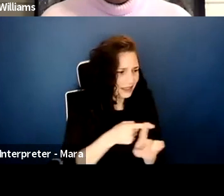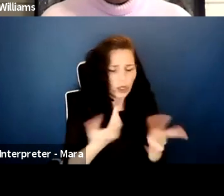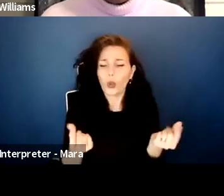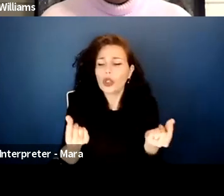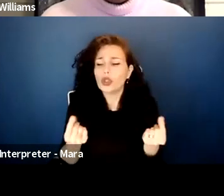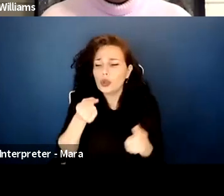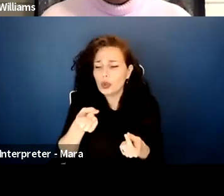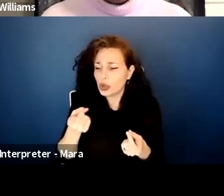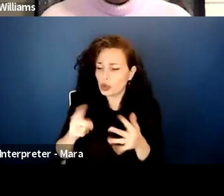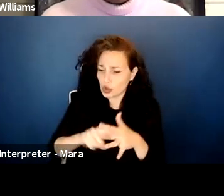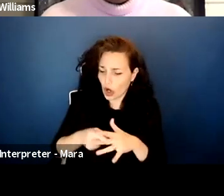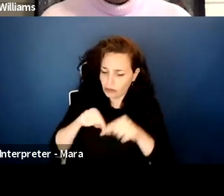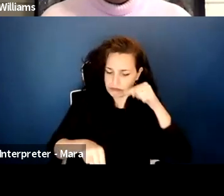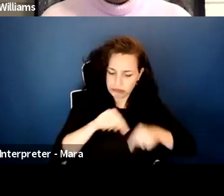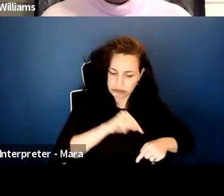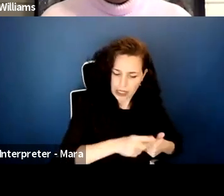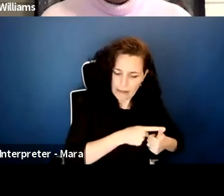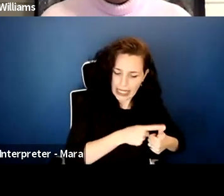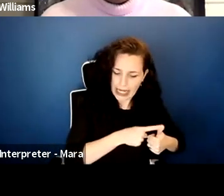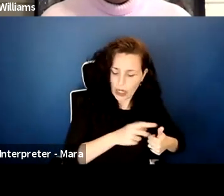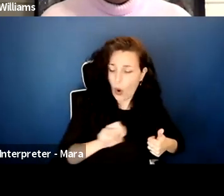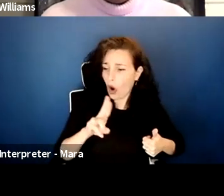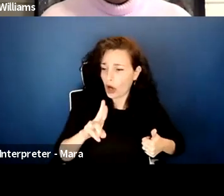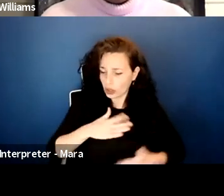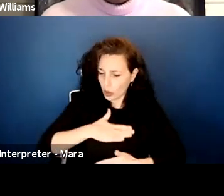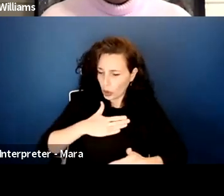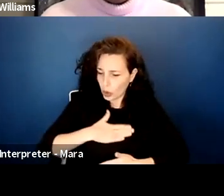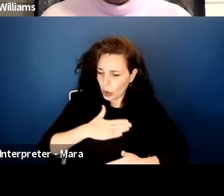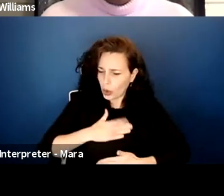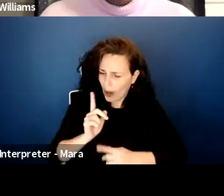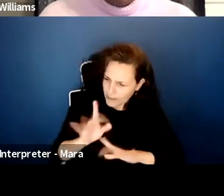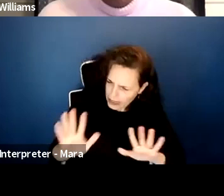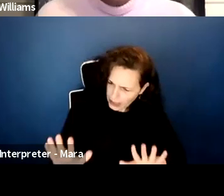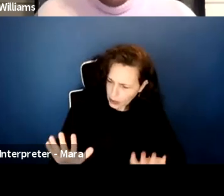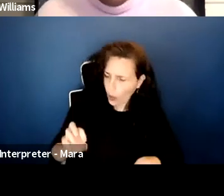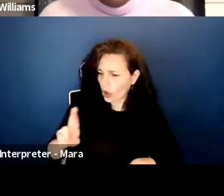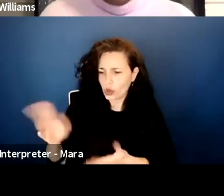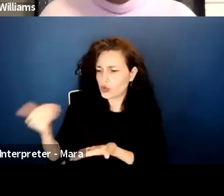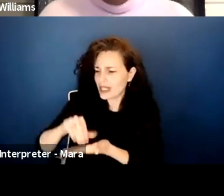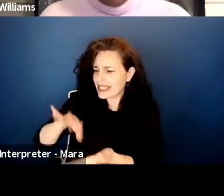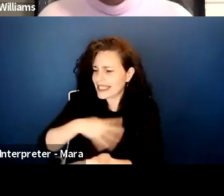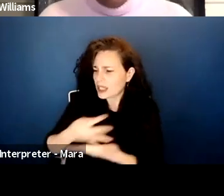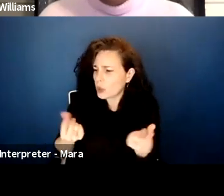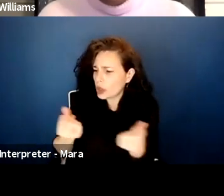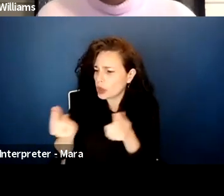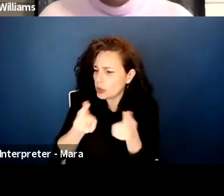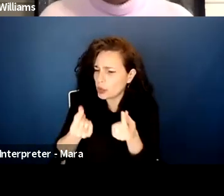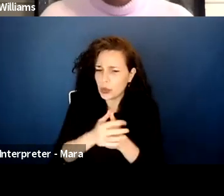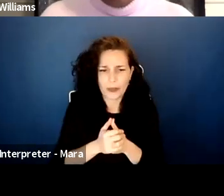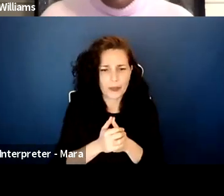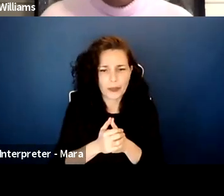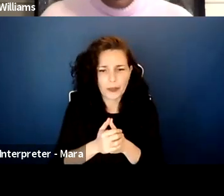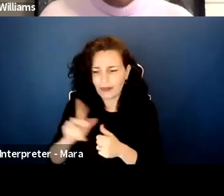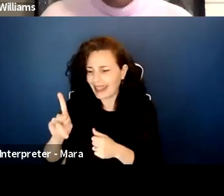take a minute? Do you let them just sort of, let's reschedule them later? How do you deal with it? Yeah, again, I think it's an in the moment kind of thing,